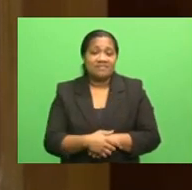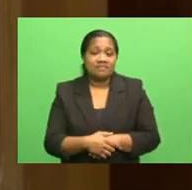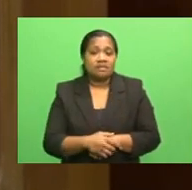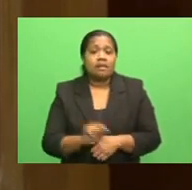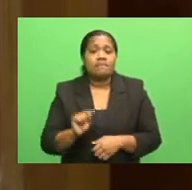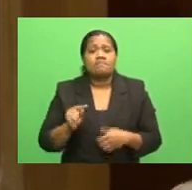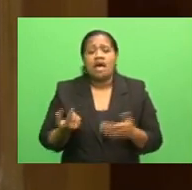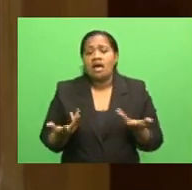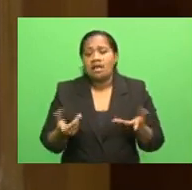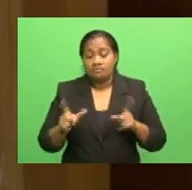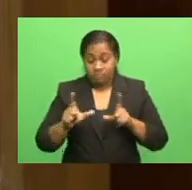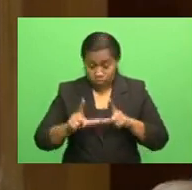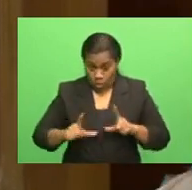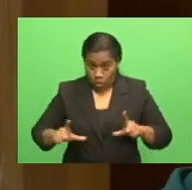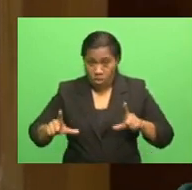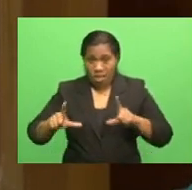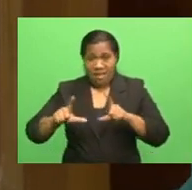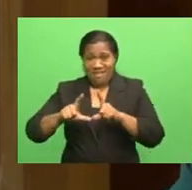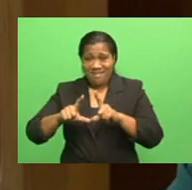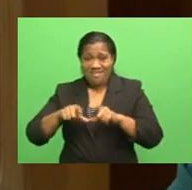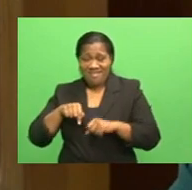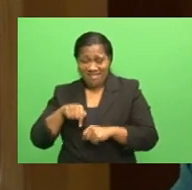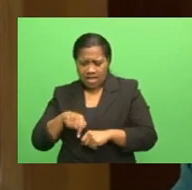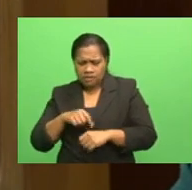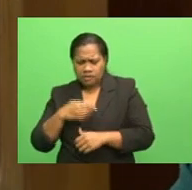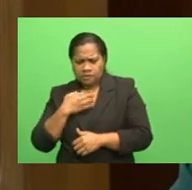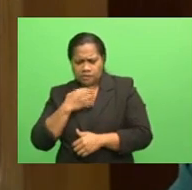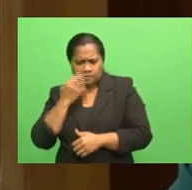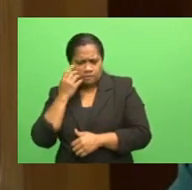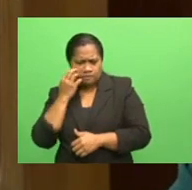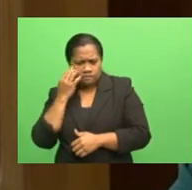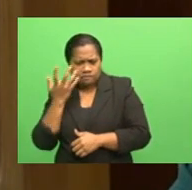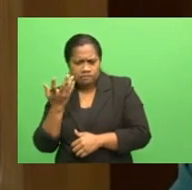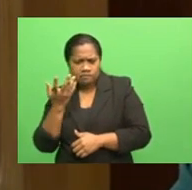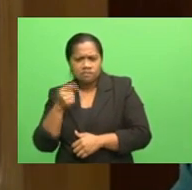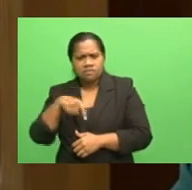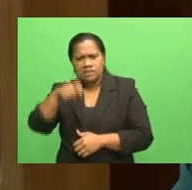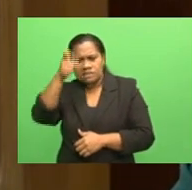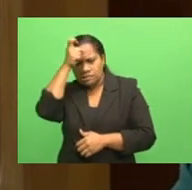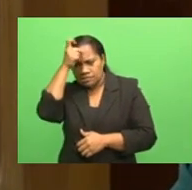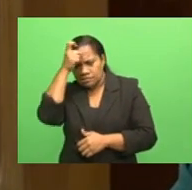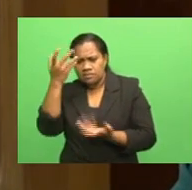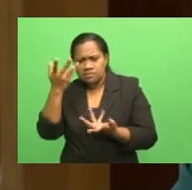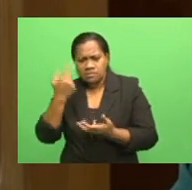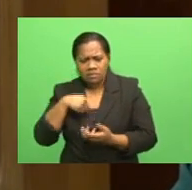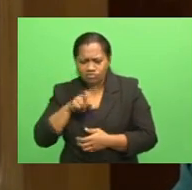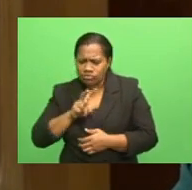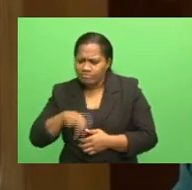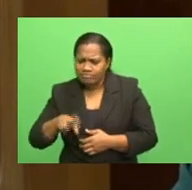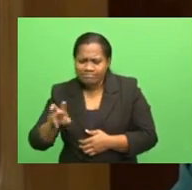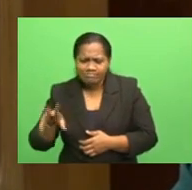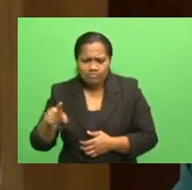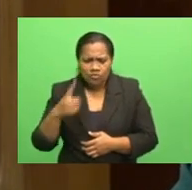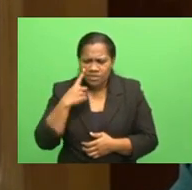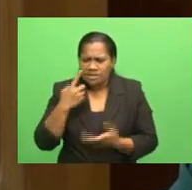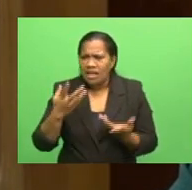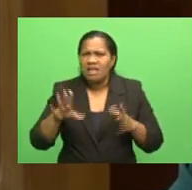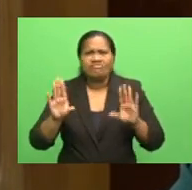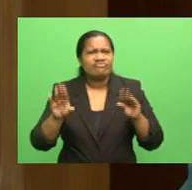from the local point of view, they would be questioning. We move around and what we see is dilapidated